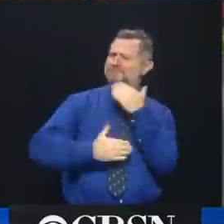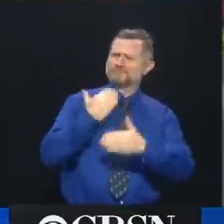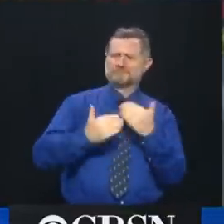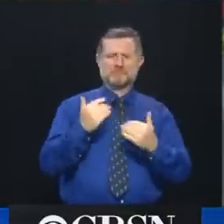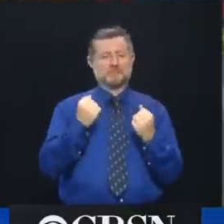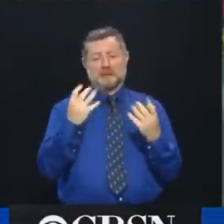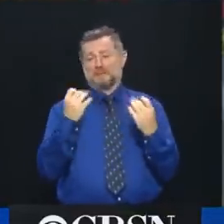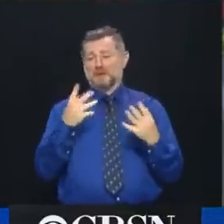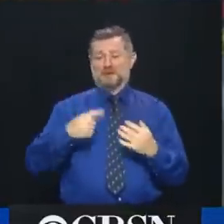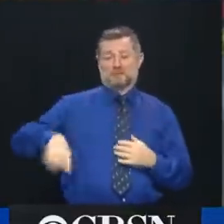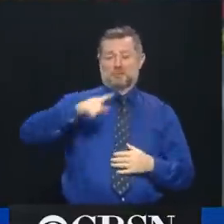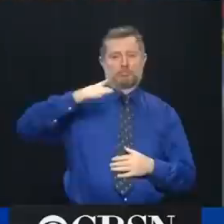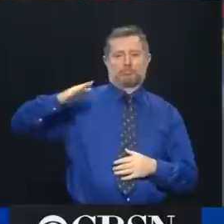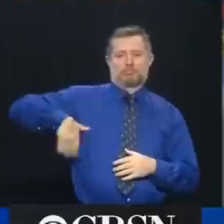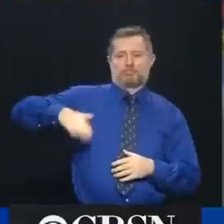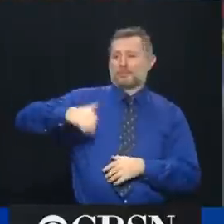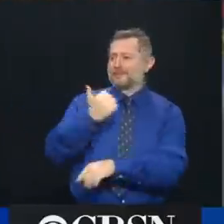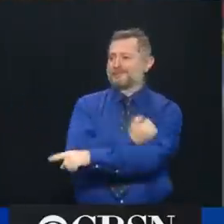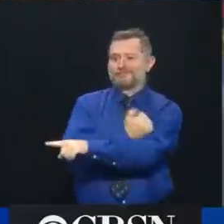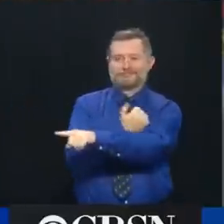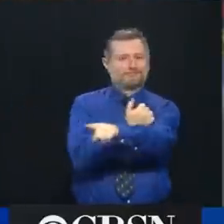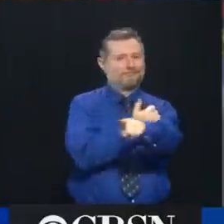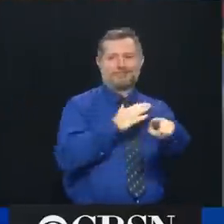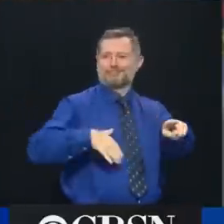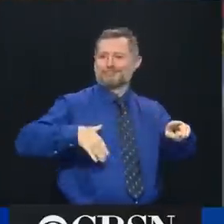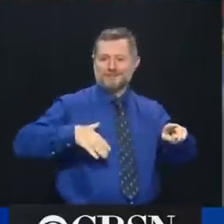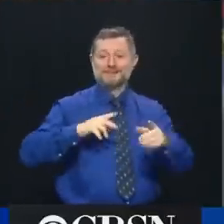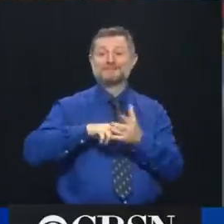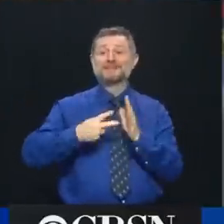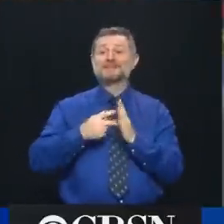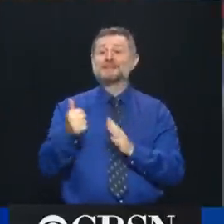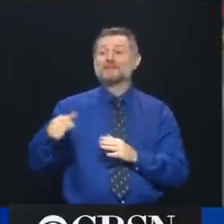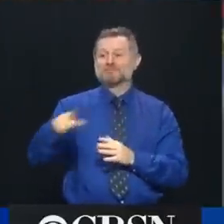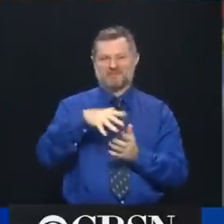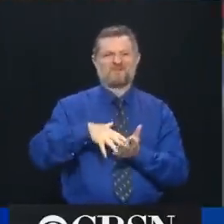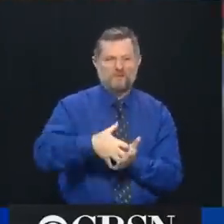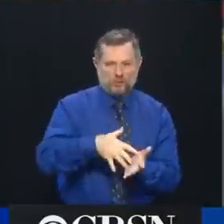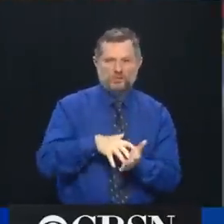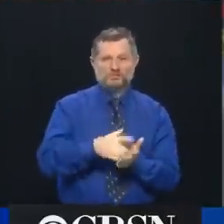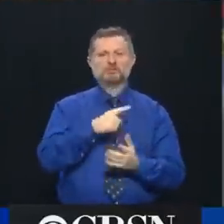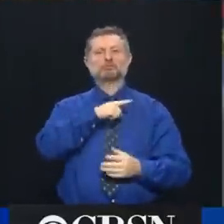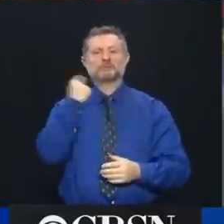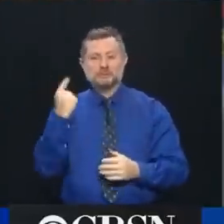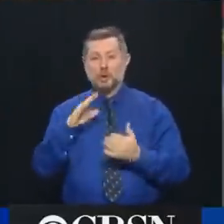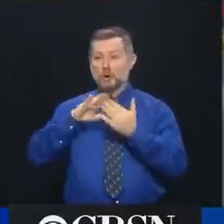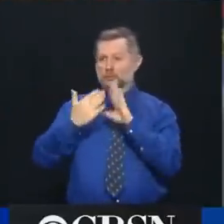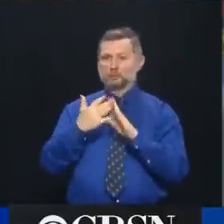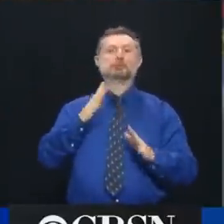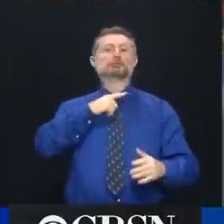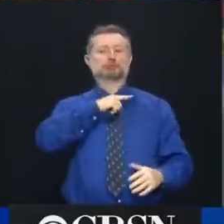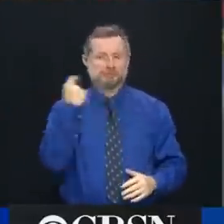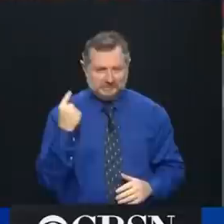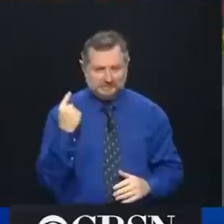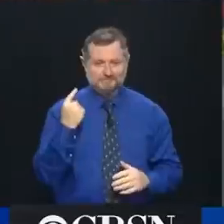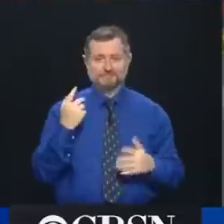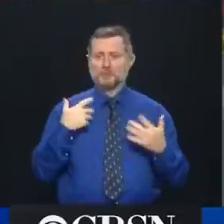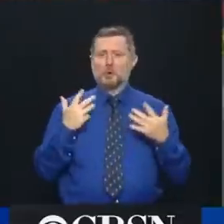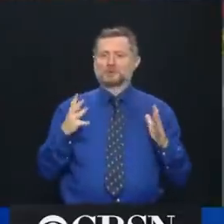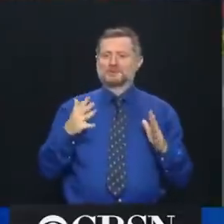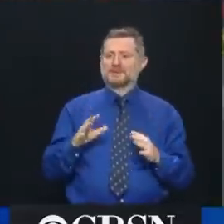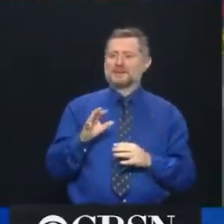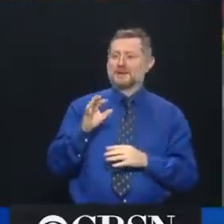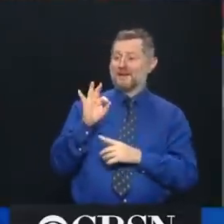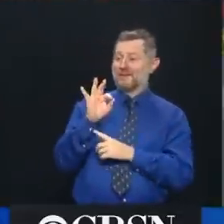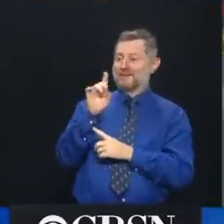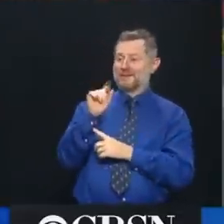not vaccinated putting themselves and their communities at risk with the fda's full approval of the pfizer vaccine